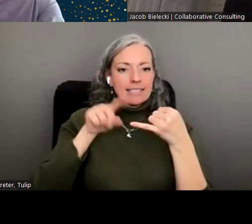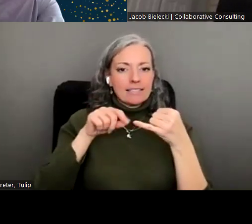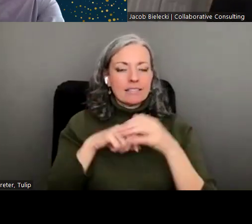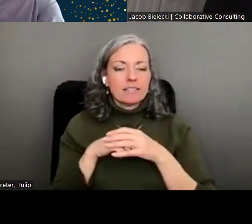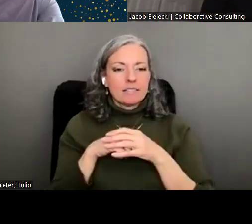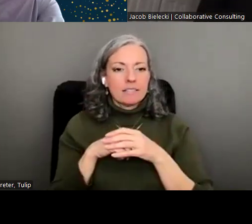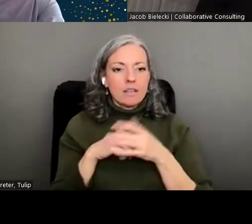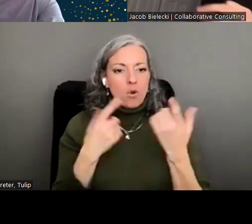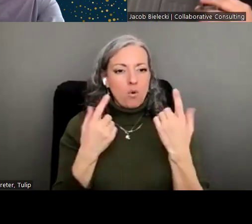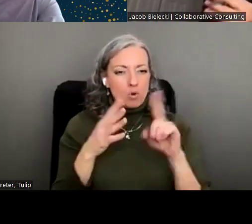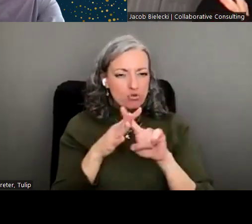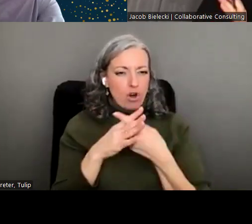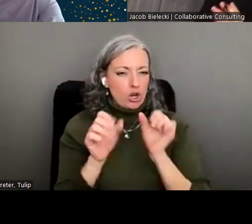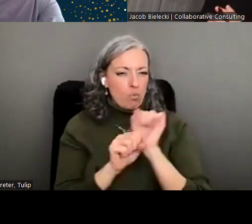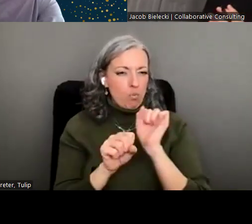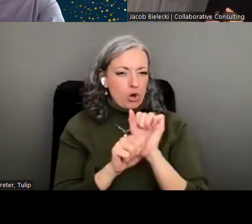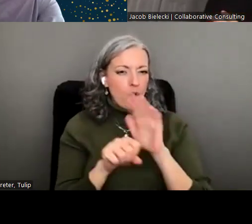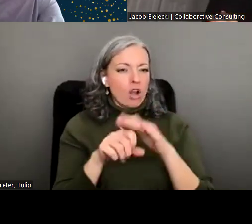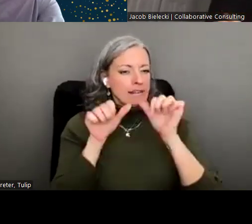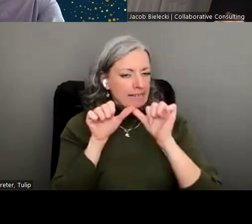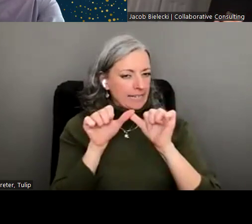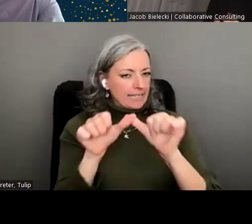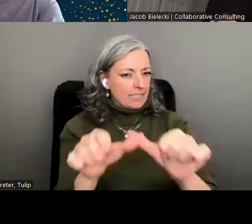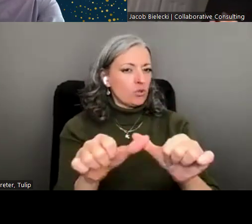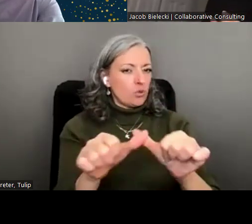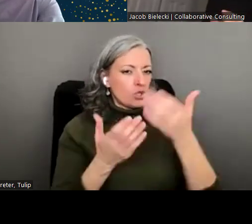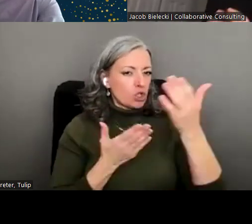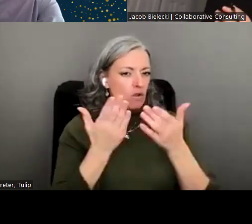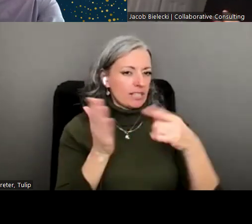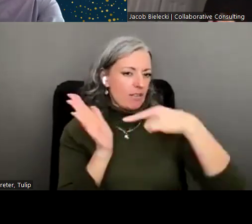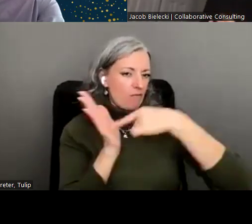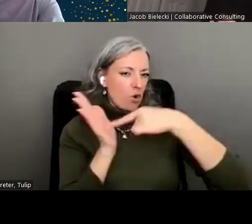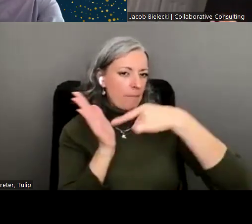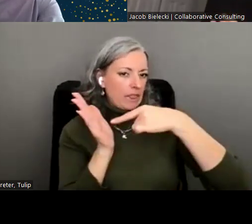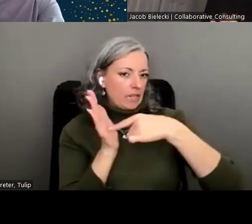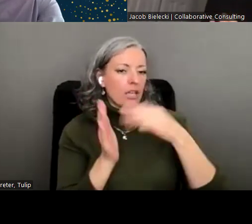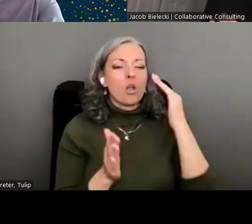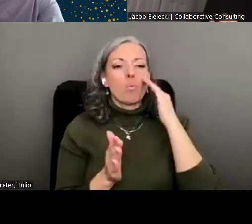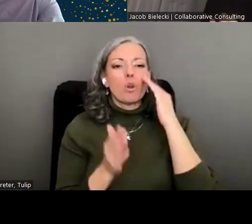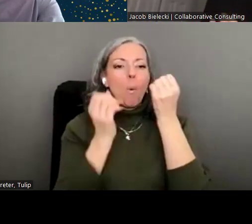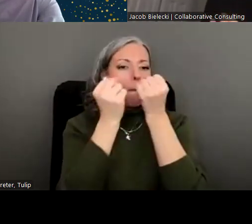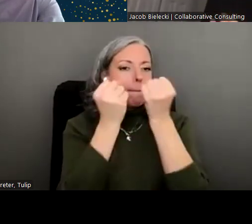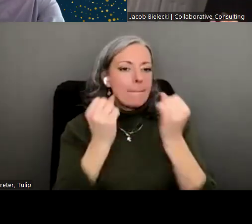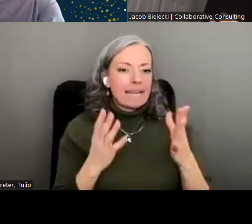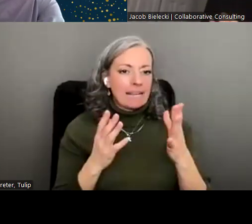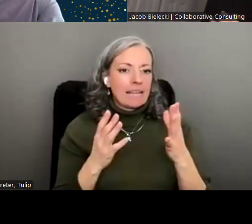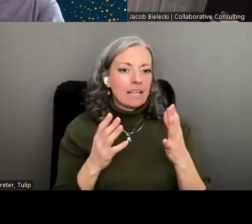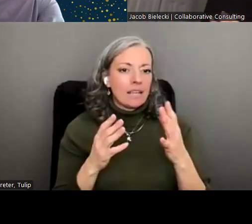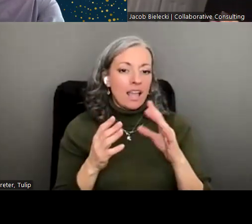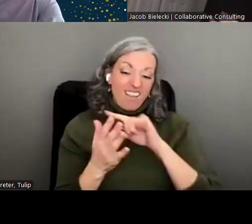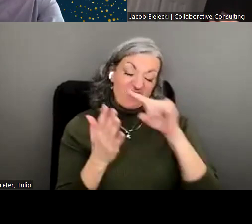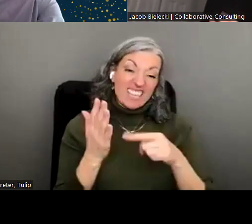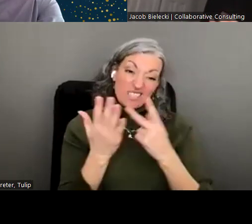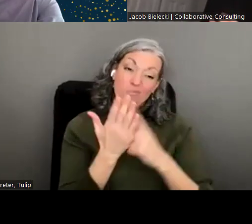embarking on work around long-term services and support affordability, because we know that so many of these programs